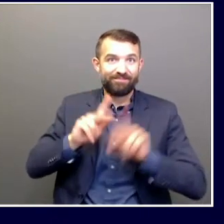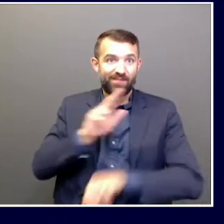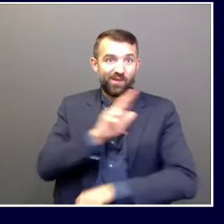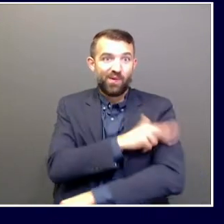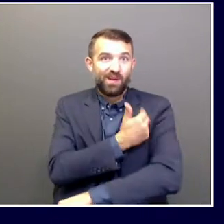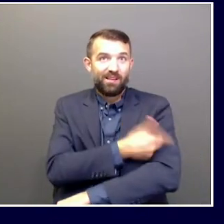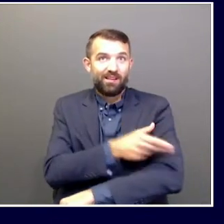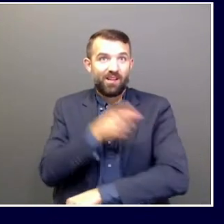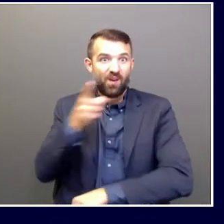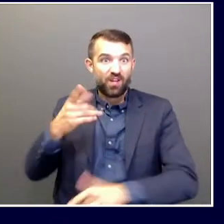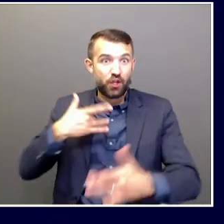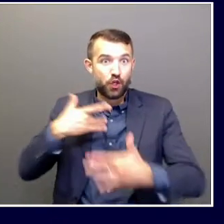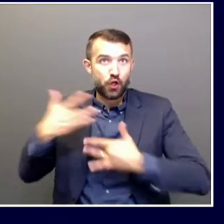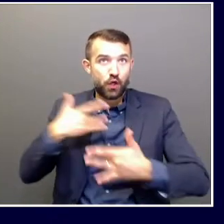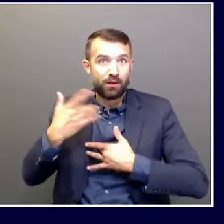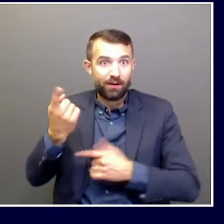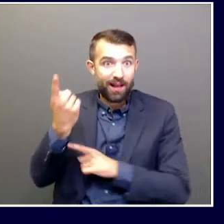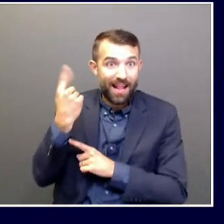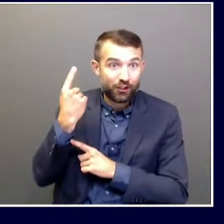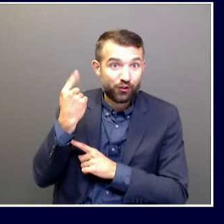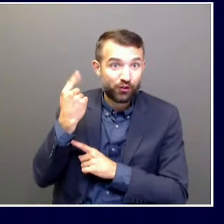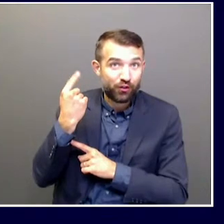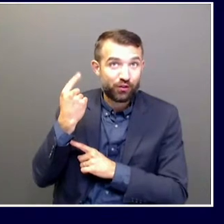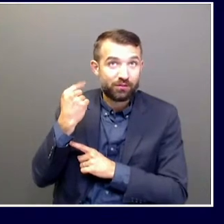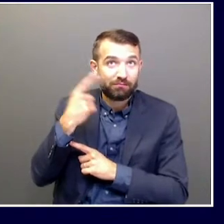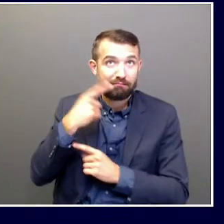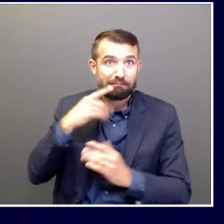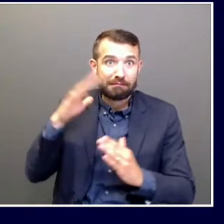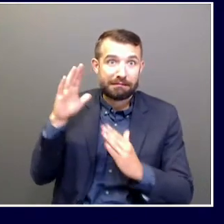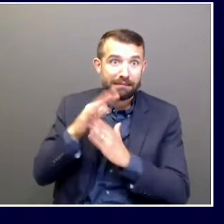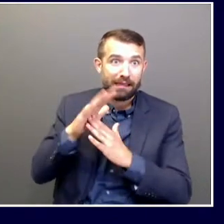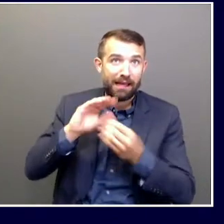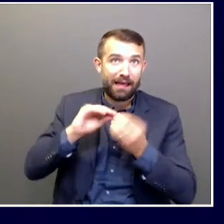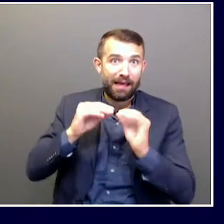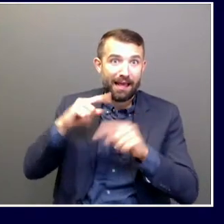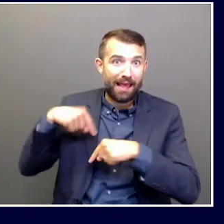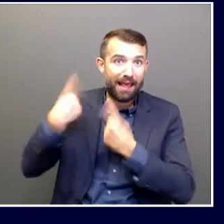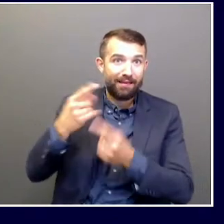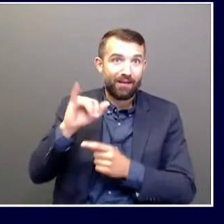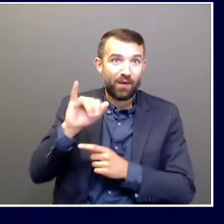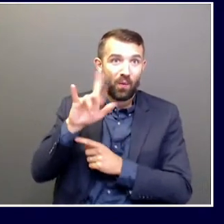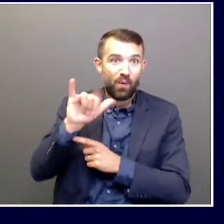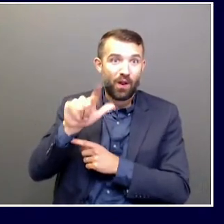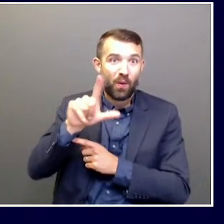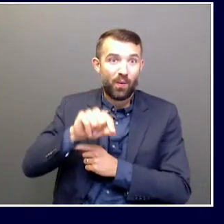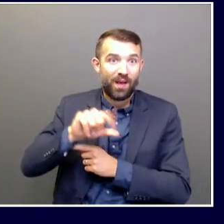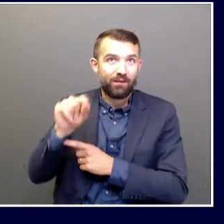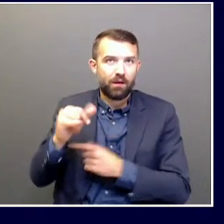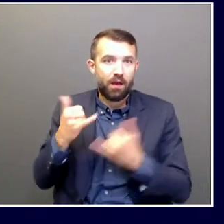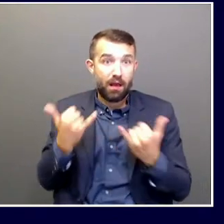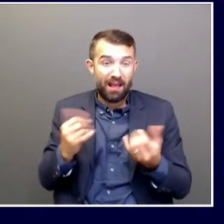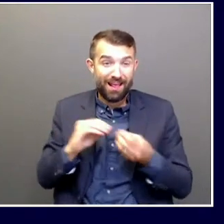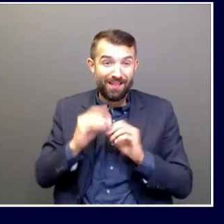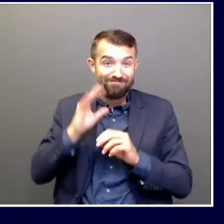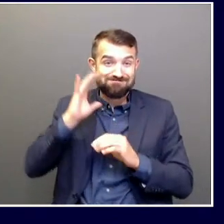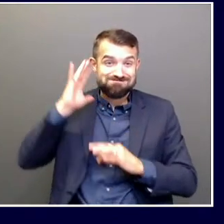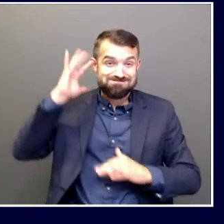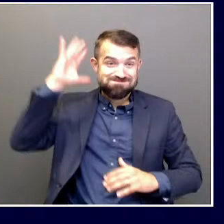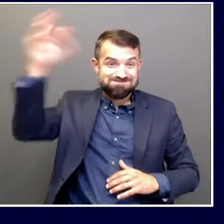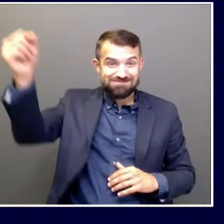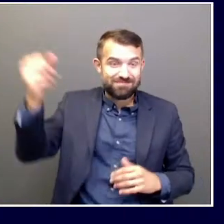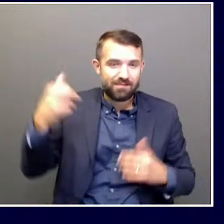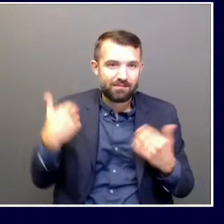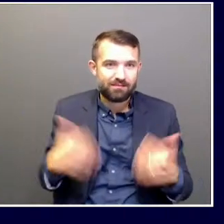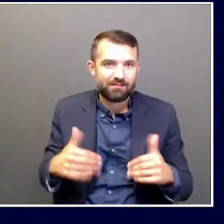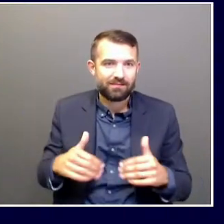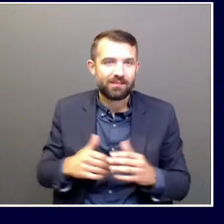number of people in the hospital since July of 2020. So I'm wondering, what did a state of emergency accomplish then that